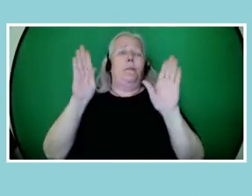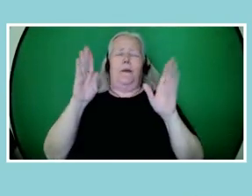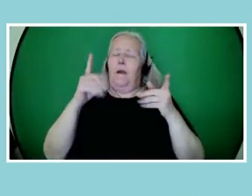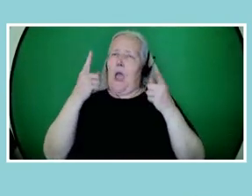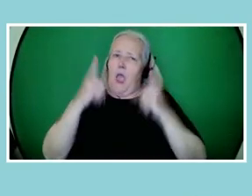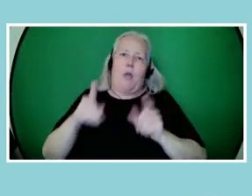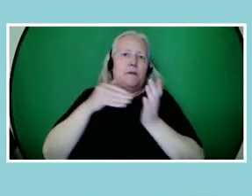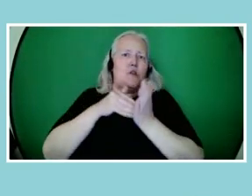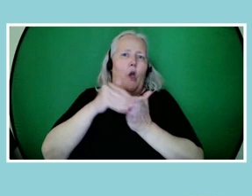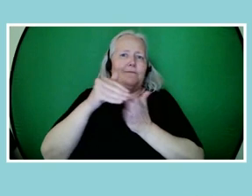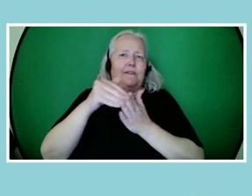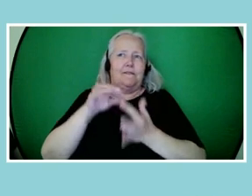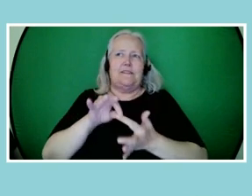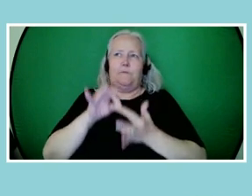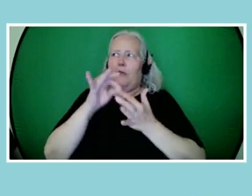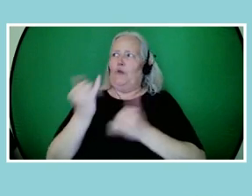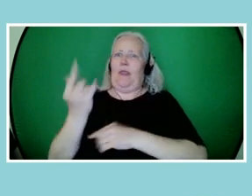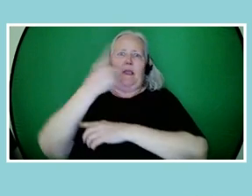this moment